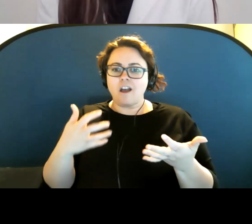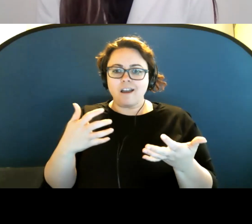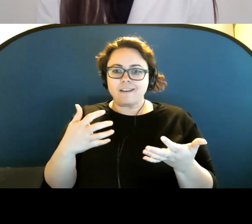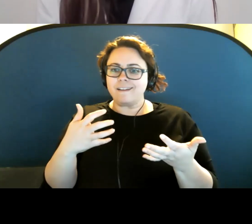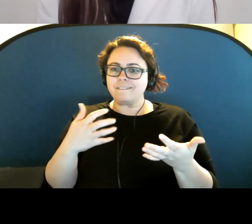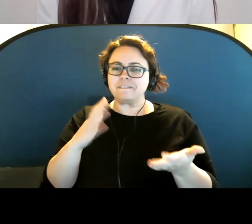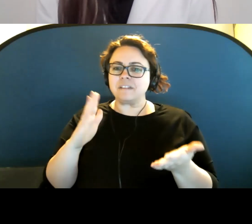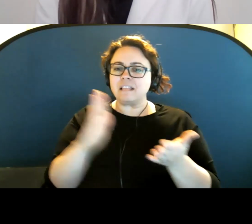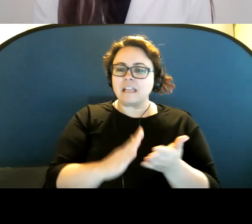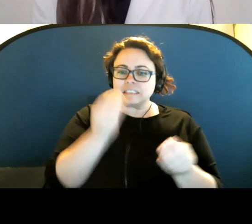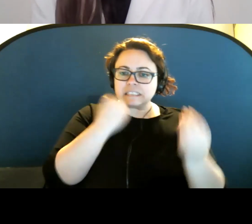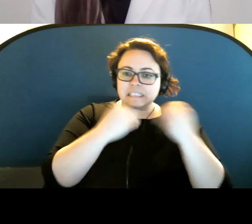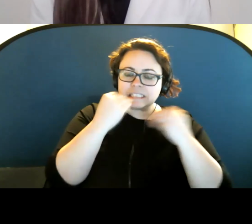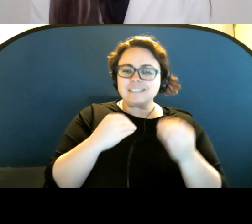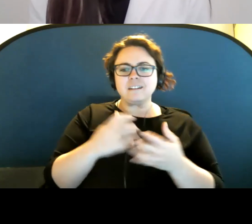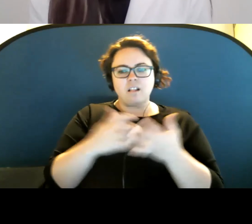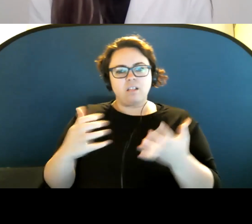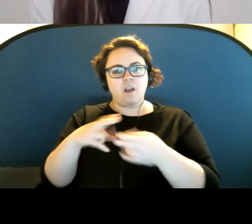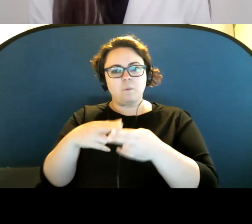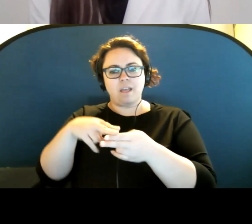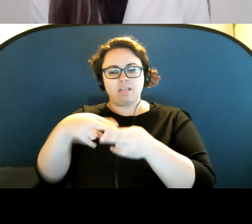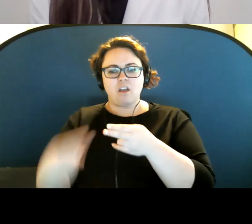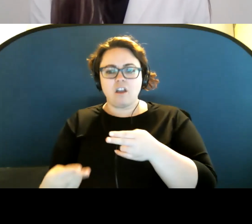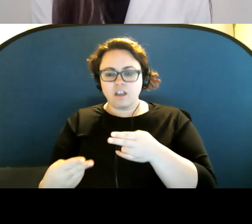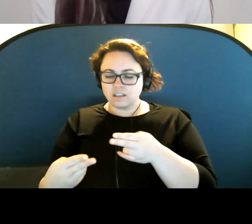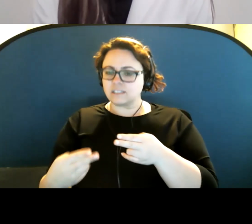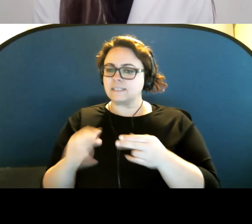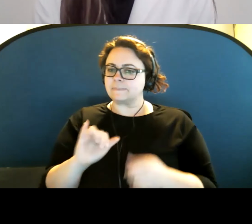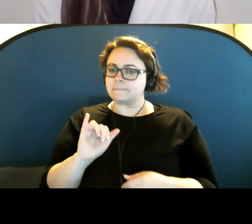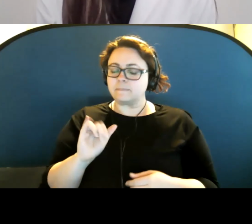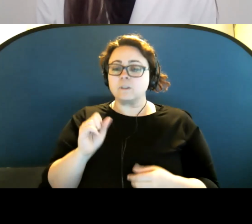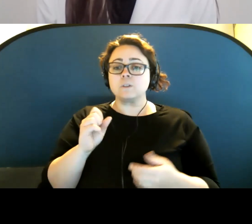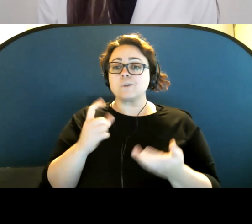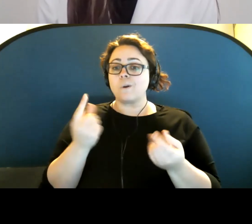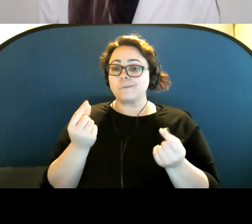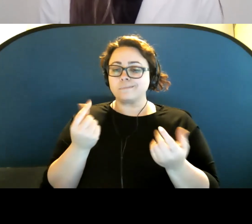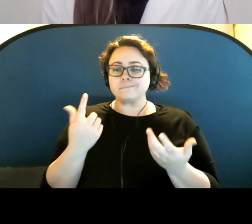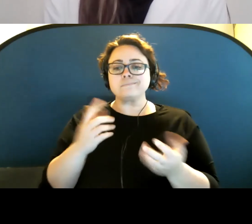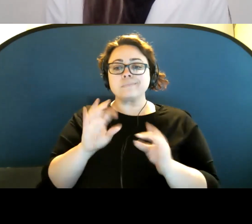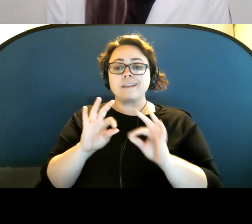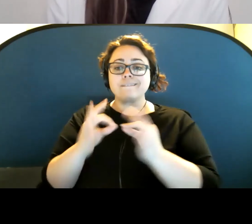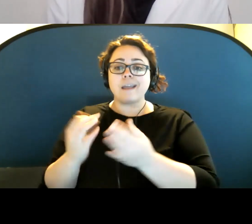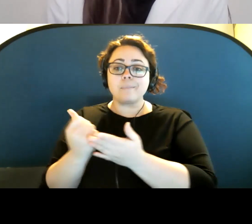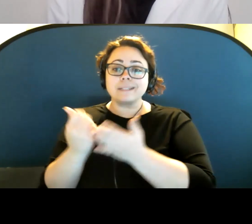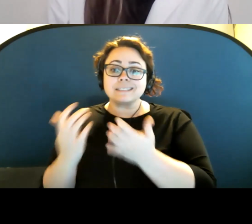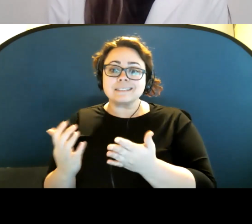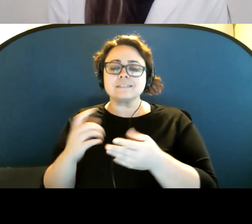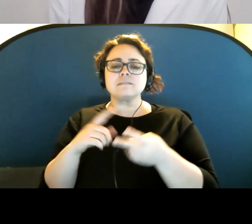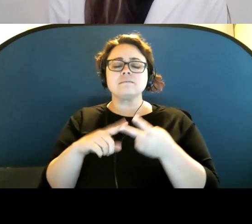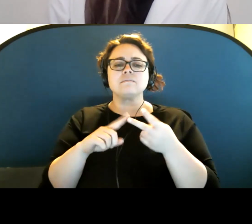loss in my patients. So again, delegating family assistance, assessing these nutritional